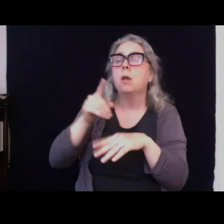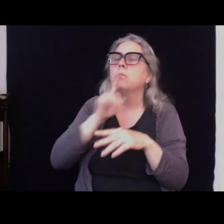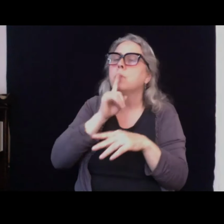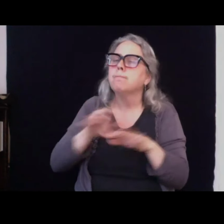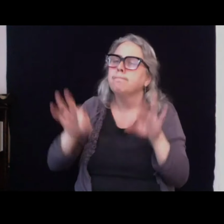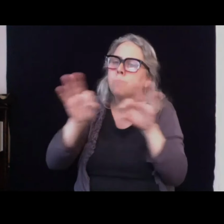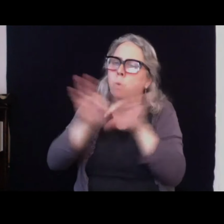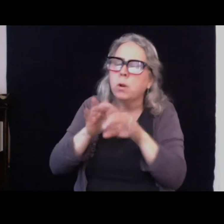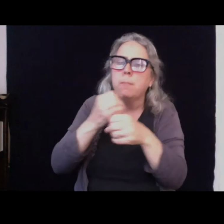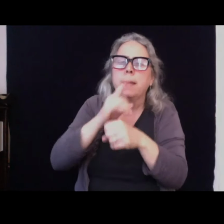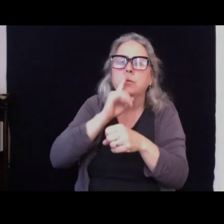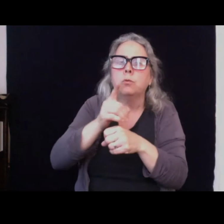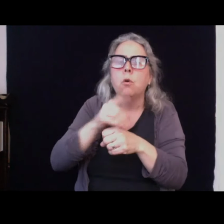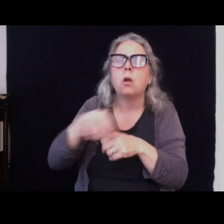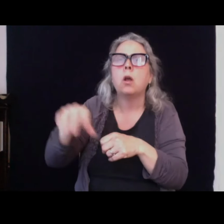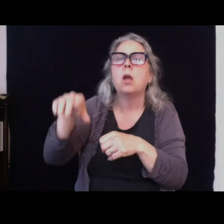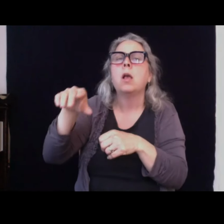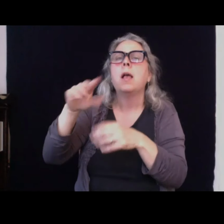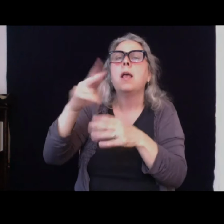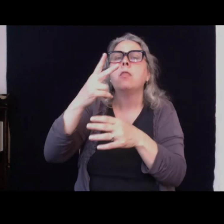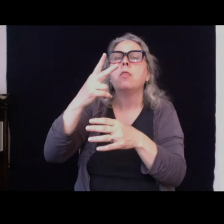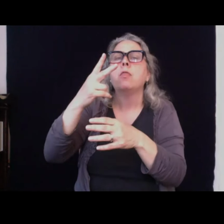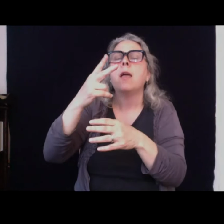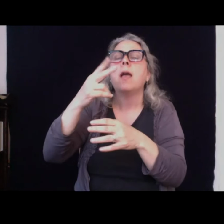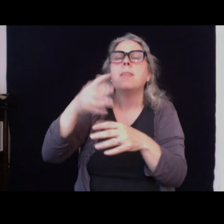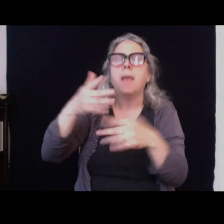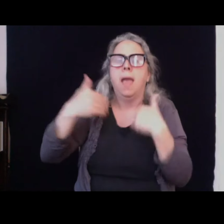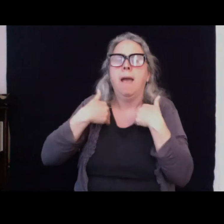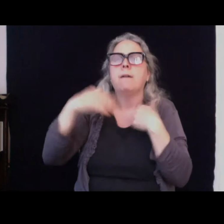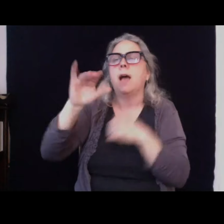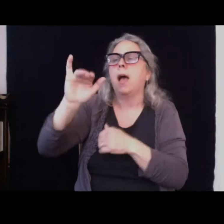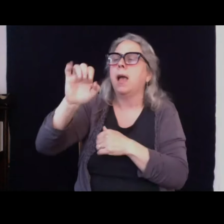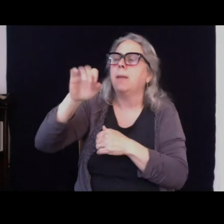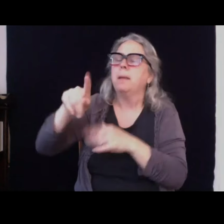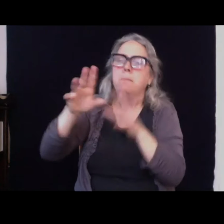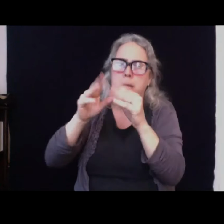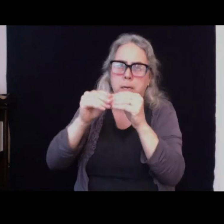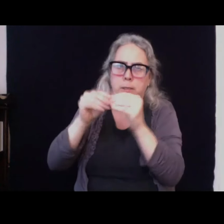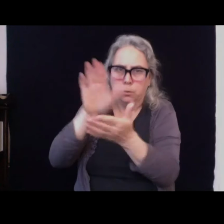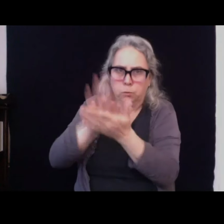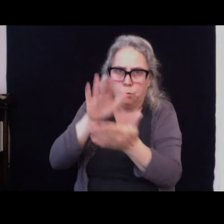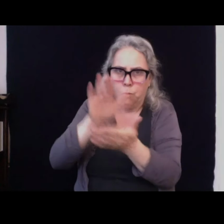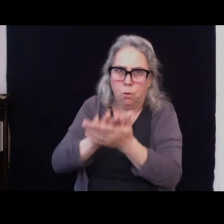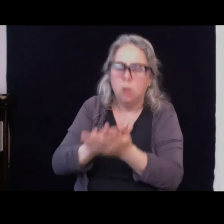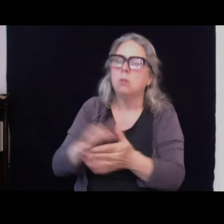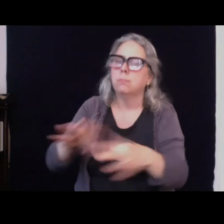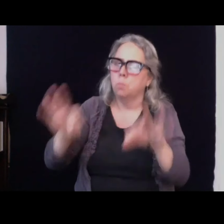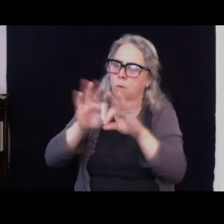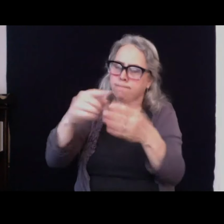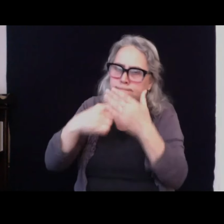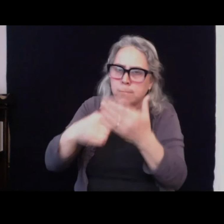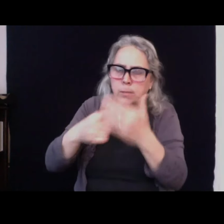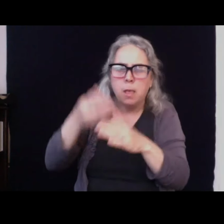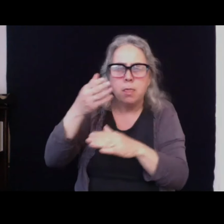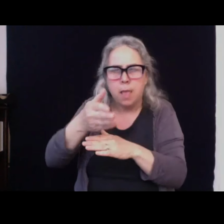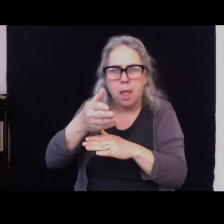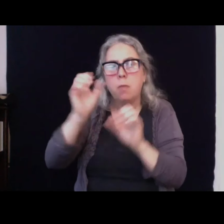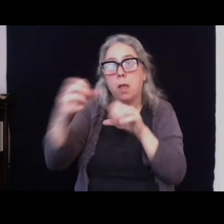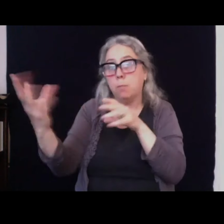school that evaluations get discussed and be planning ahead, because they can oftentimes make that a part